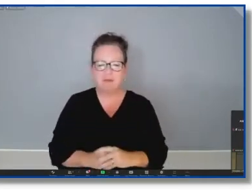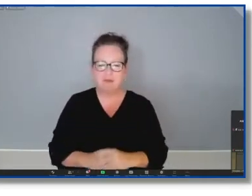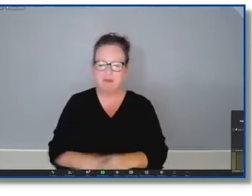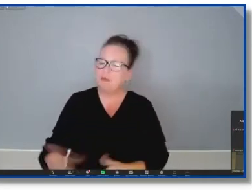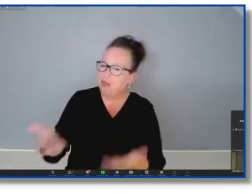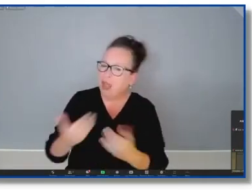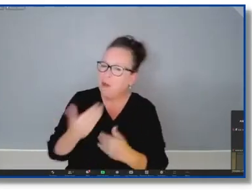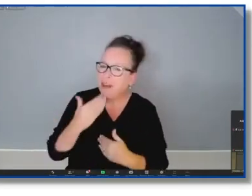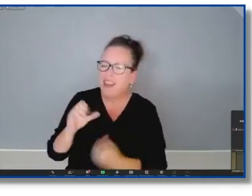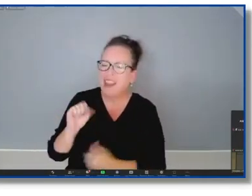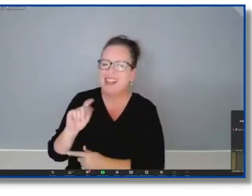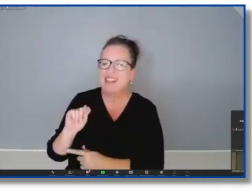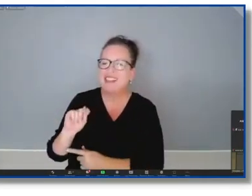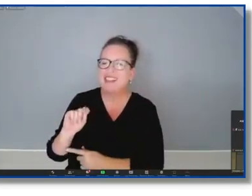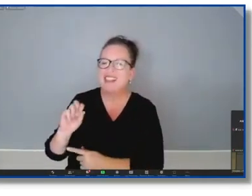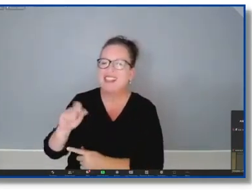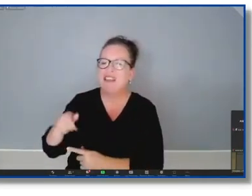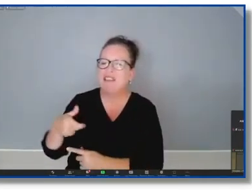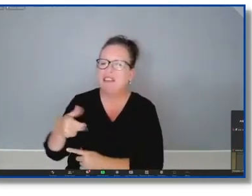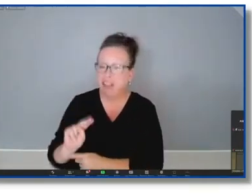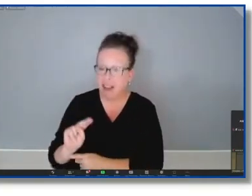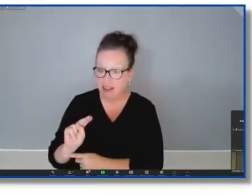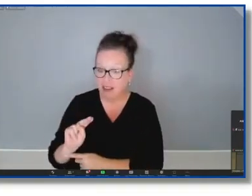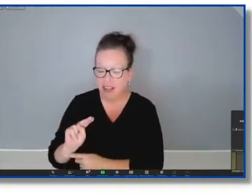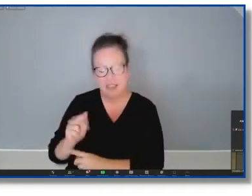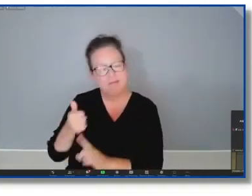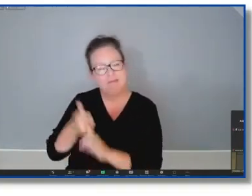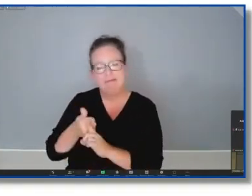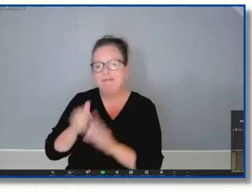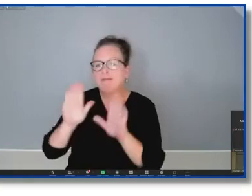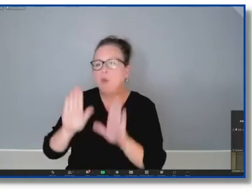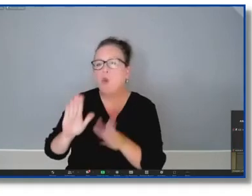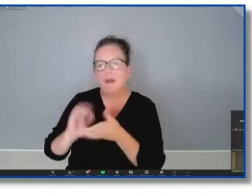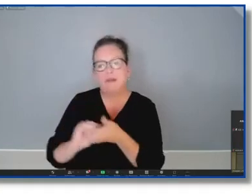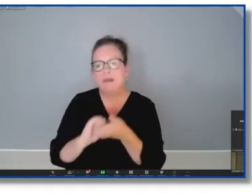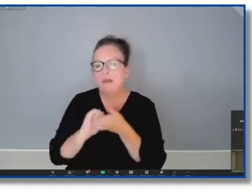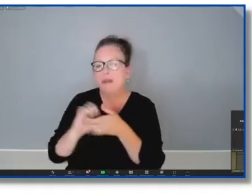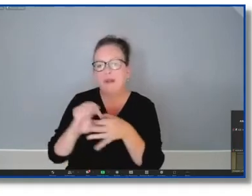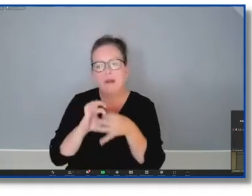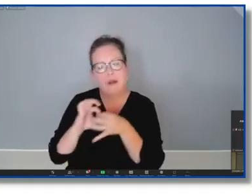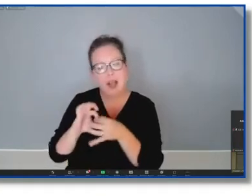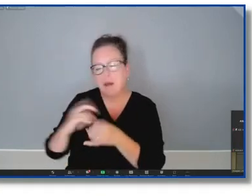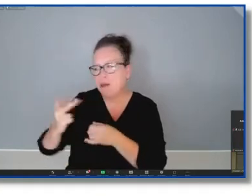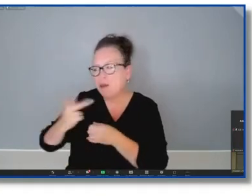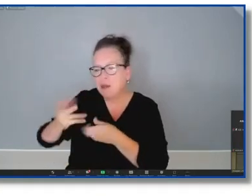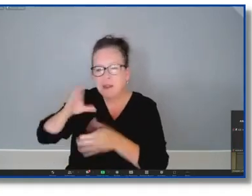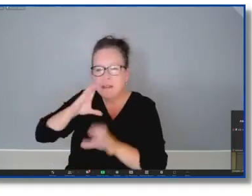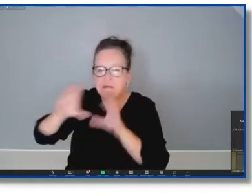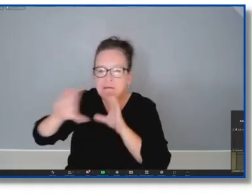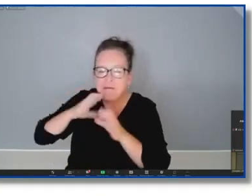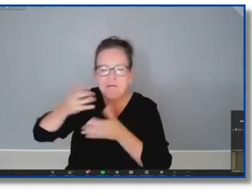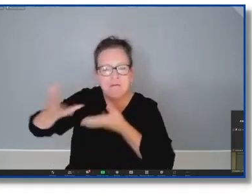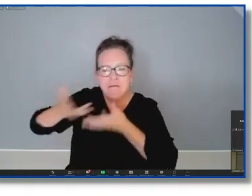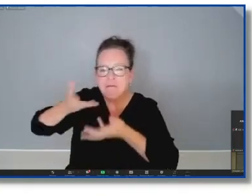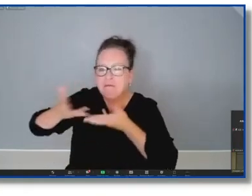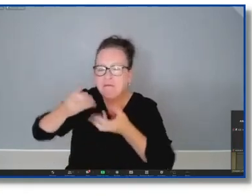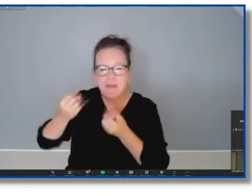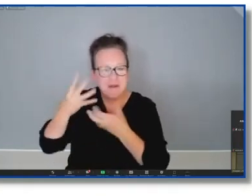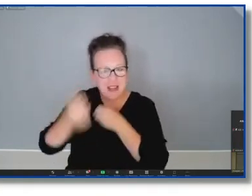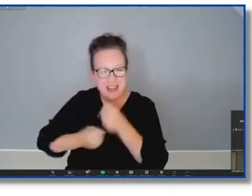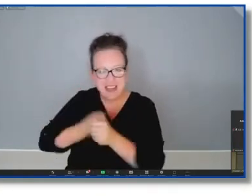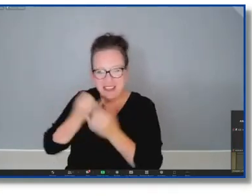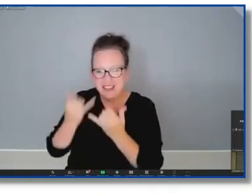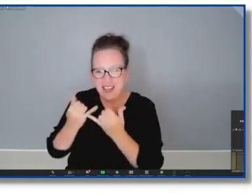is also here and who is a wonderful collaborator, and we've been in conversations and in collaboration for a few years now. Caroline